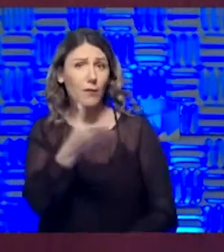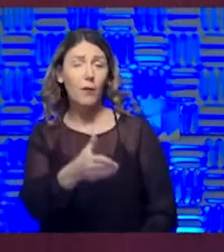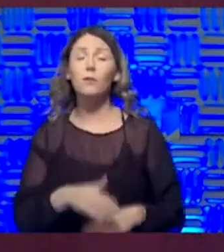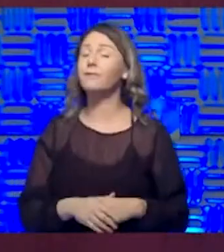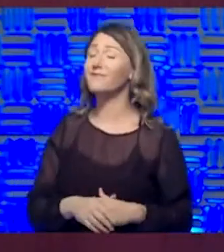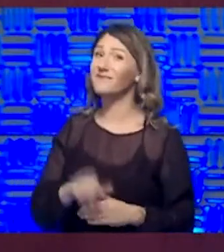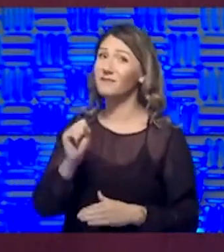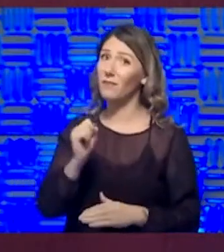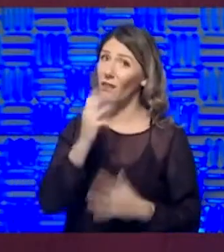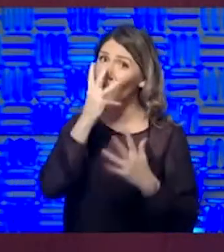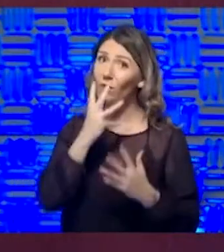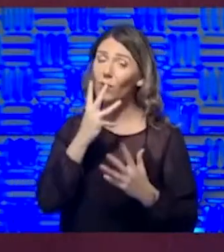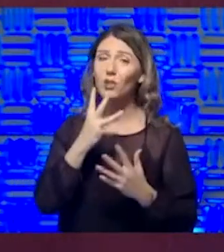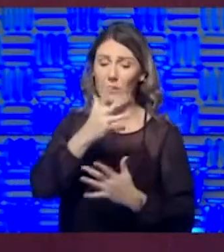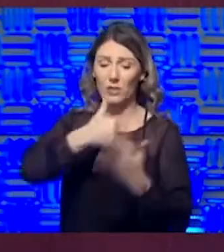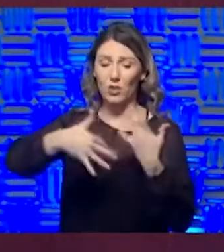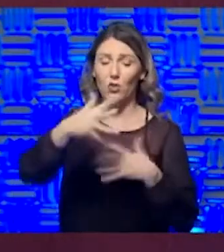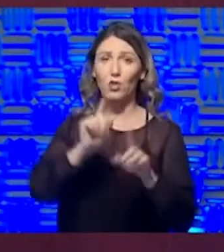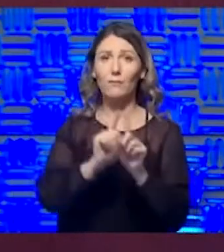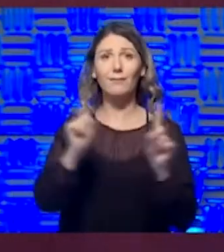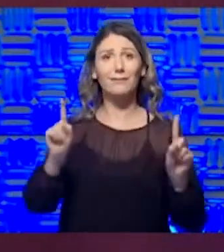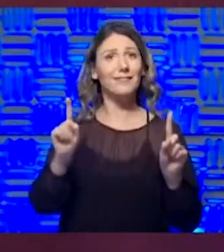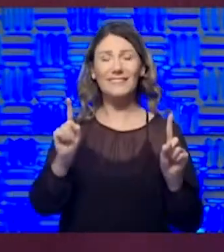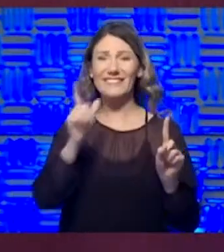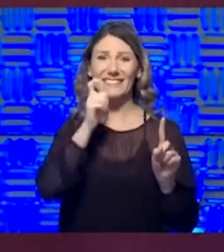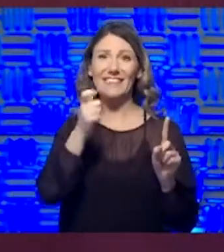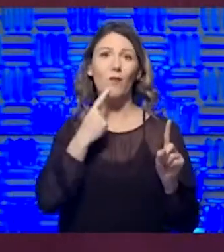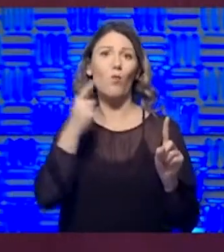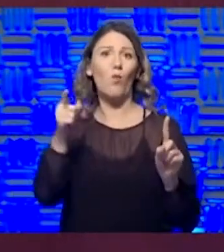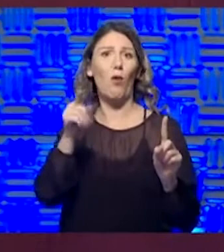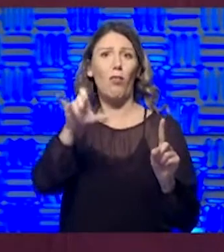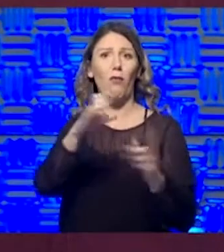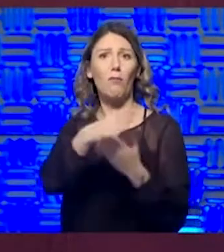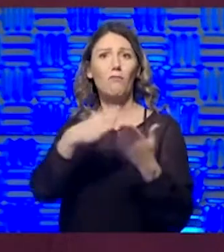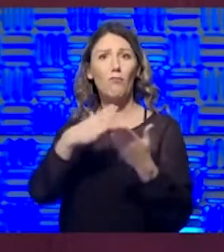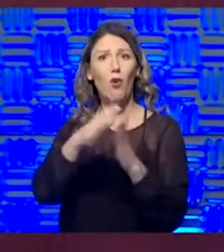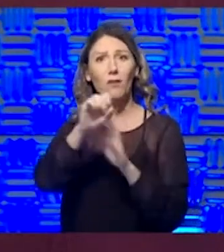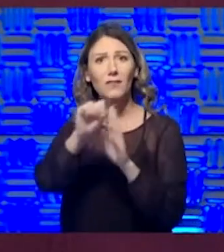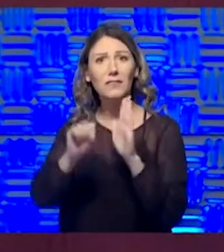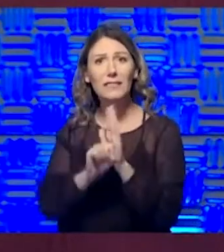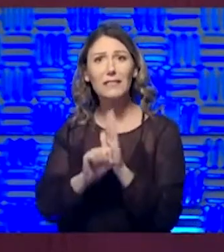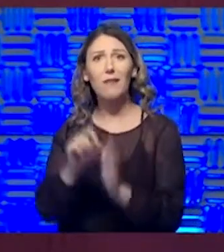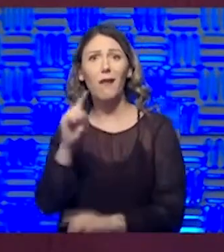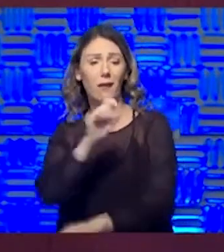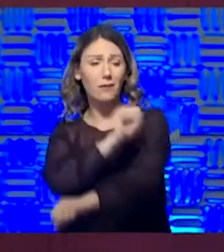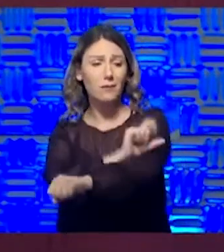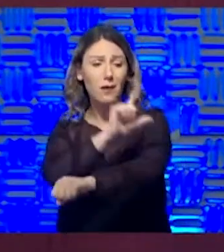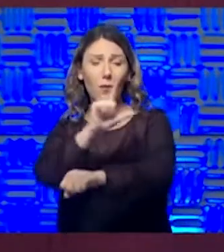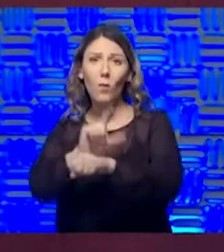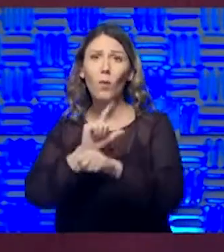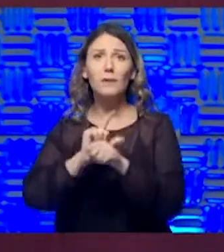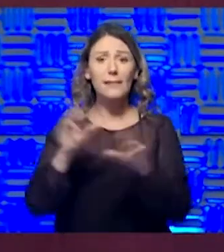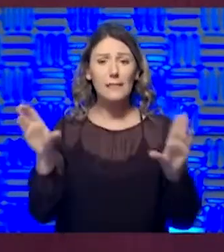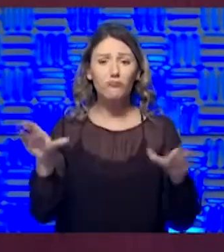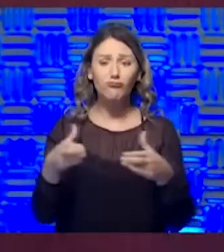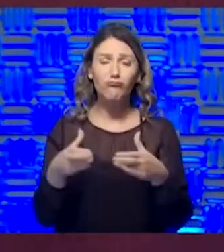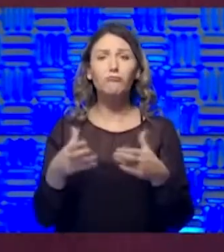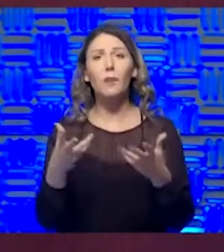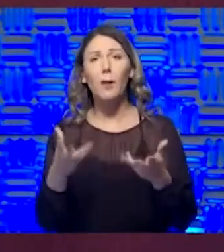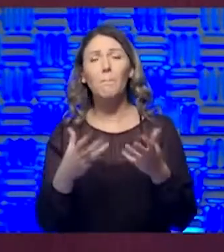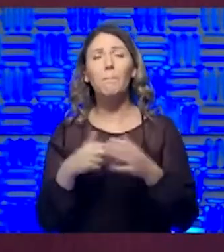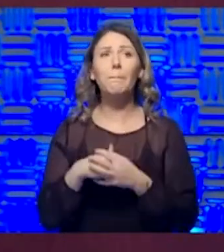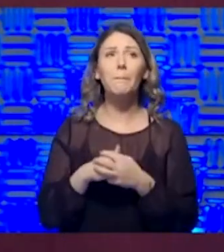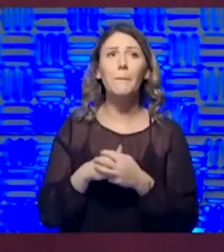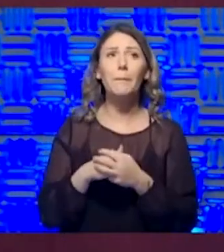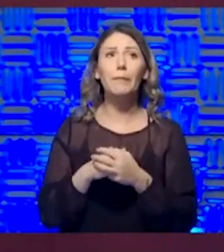you know, unfortunately, the social distancing just did not work on that side of the state. And St. Louis has a congregation